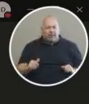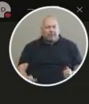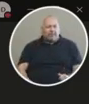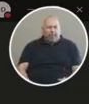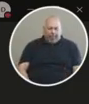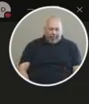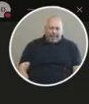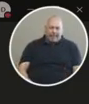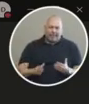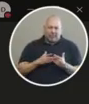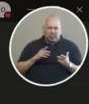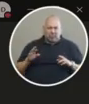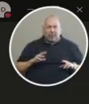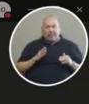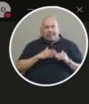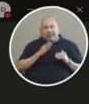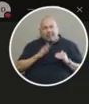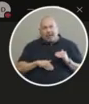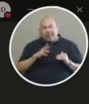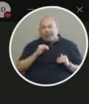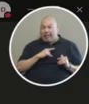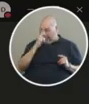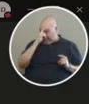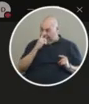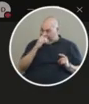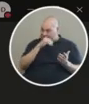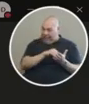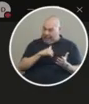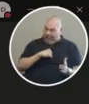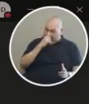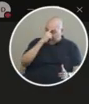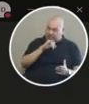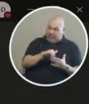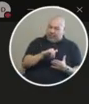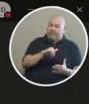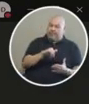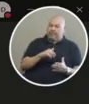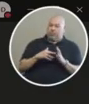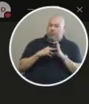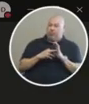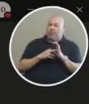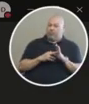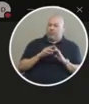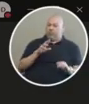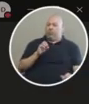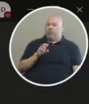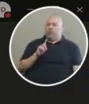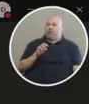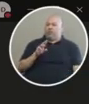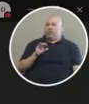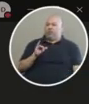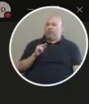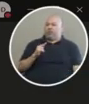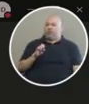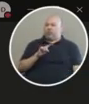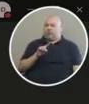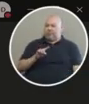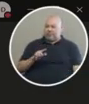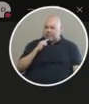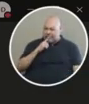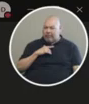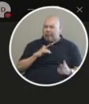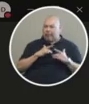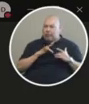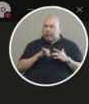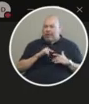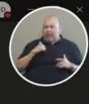was just wrapping up. And again, I think too, just as Representative Rodriguez said, the concerns that we have